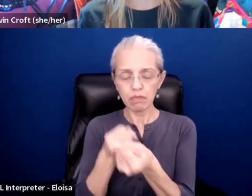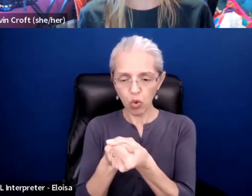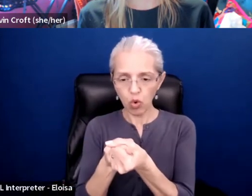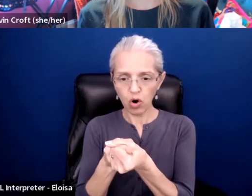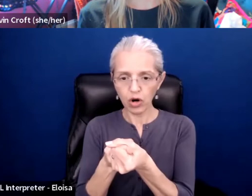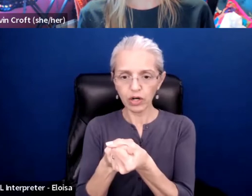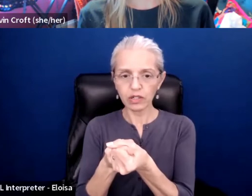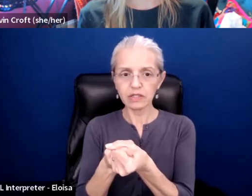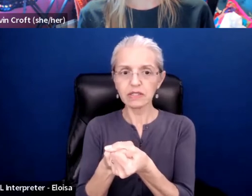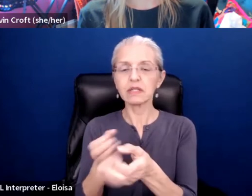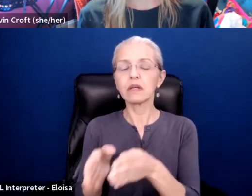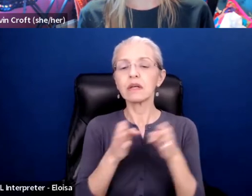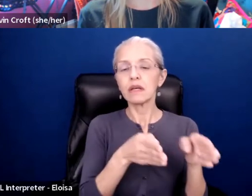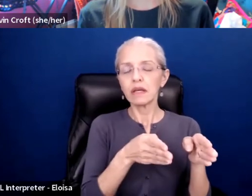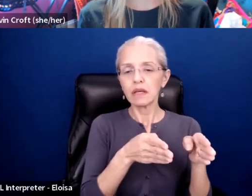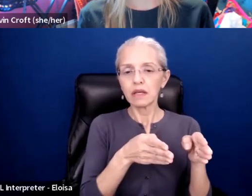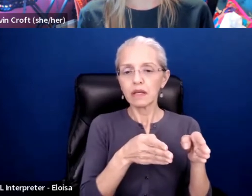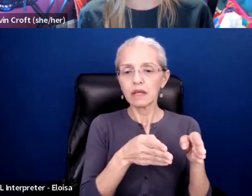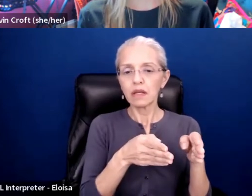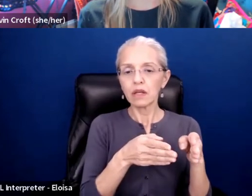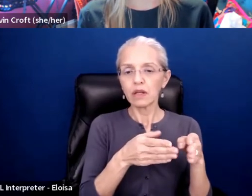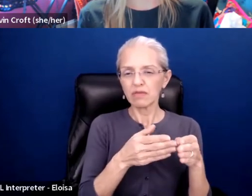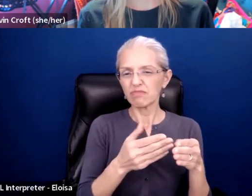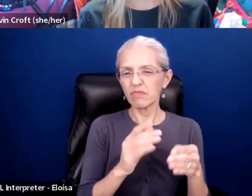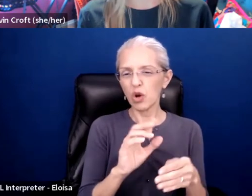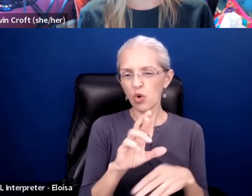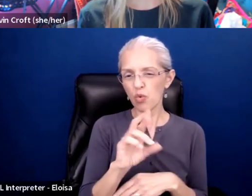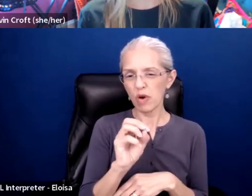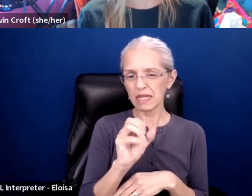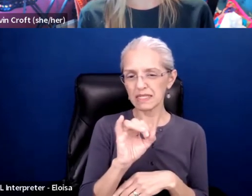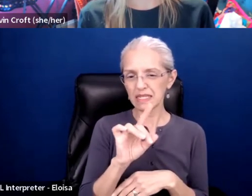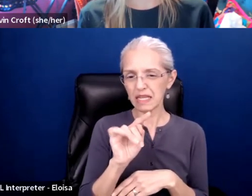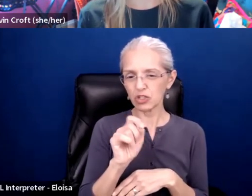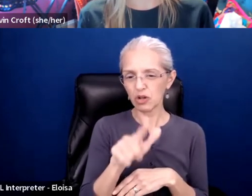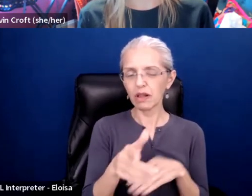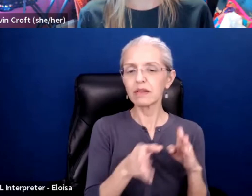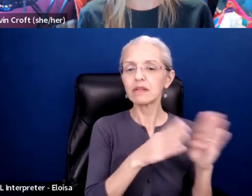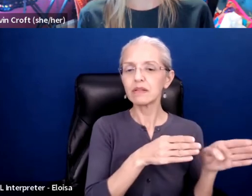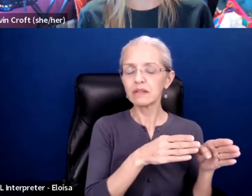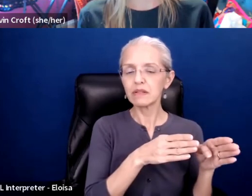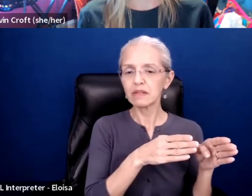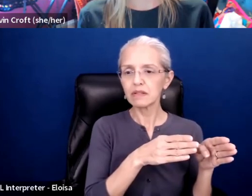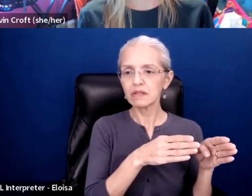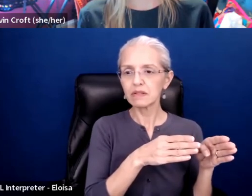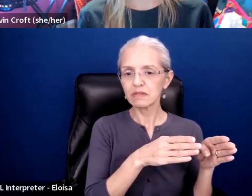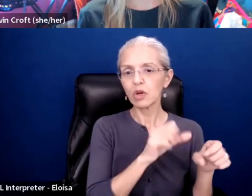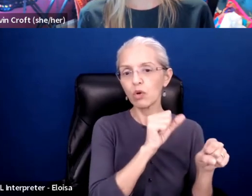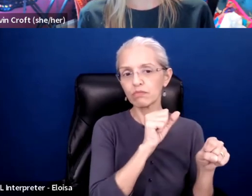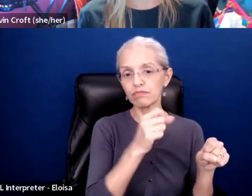supports portion of the budget. The third is residential, if you have the community care program. And then the fourth one, since we are a work first